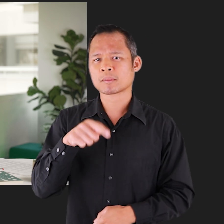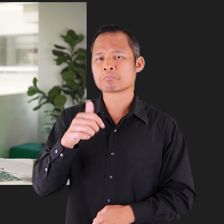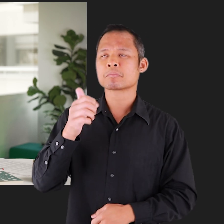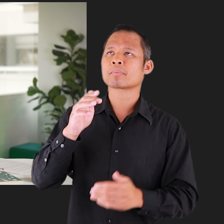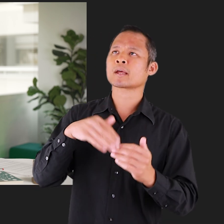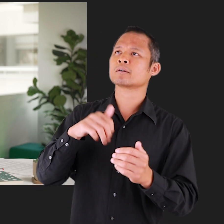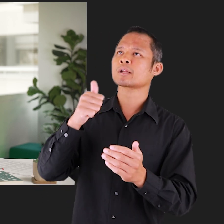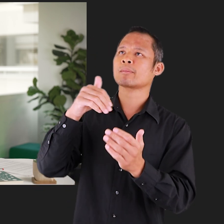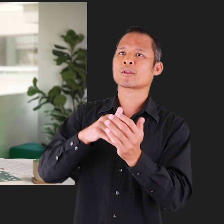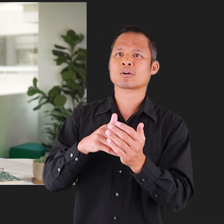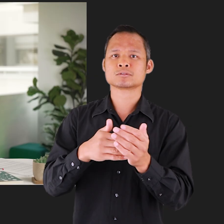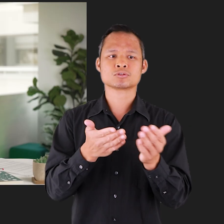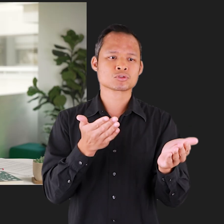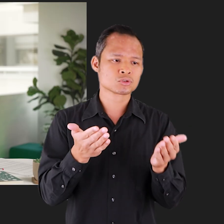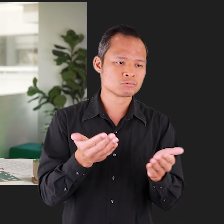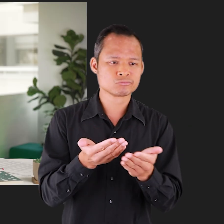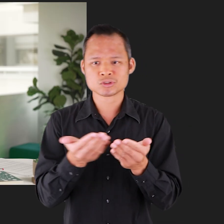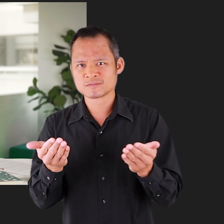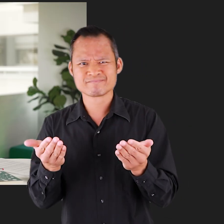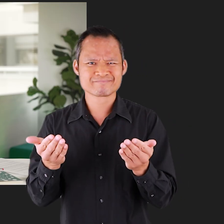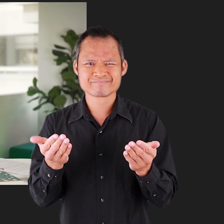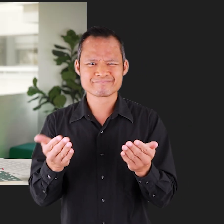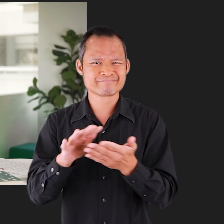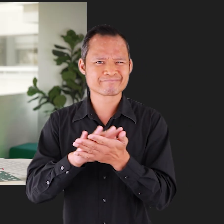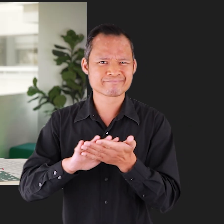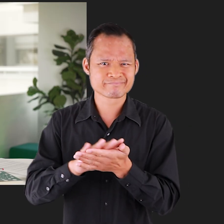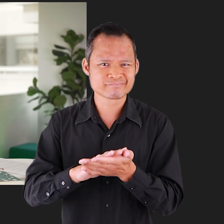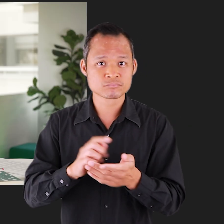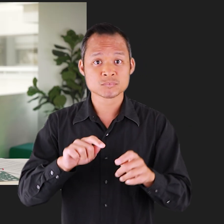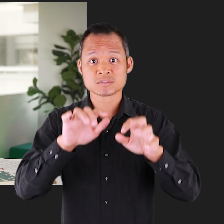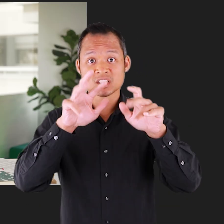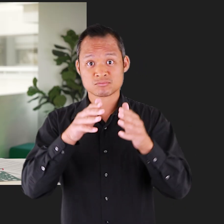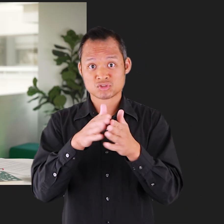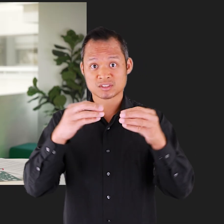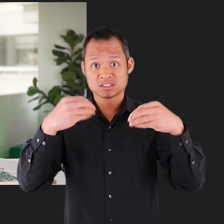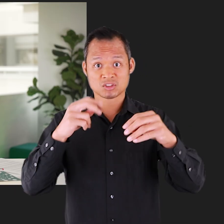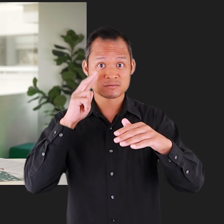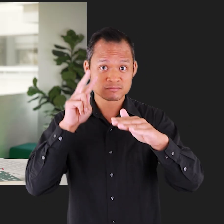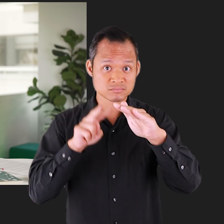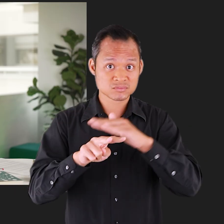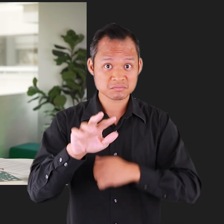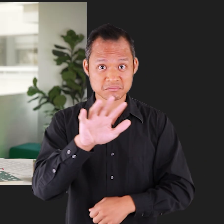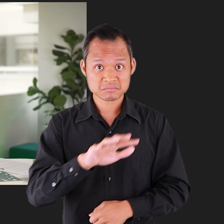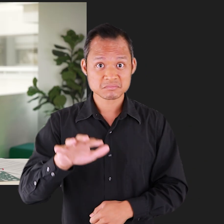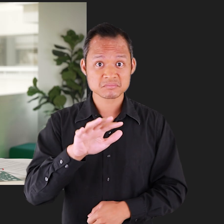buy per month than strictly saying you will sell $10,000 worth of goods and services. After you have stated your